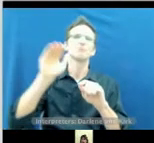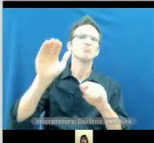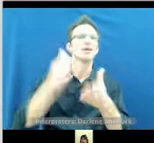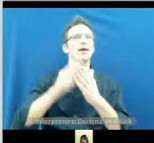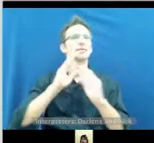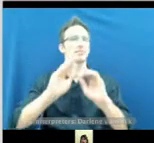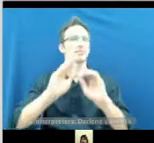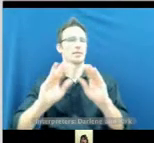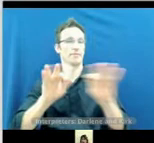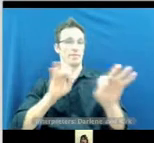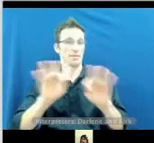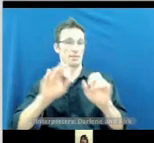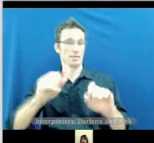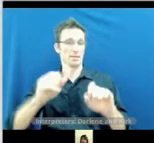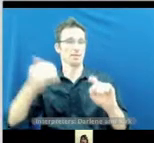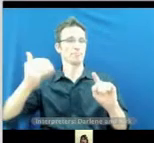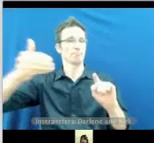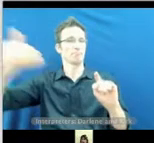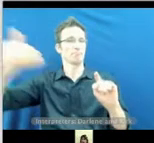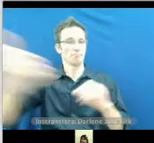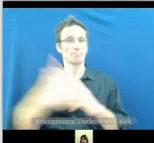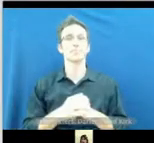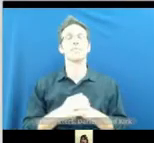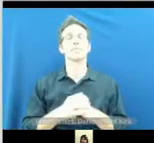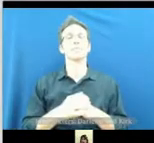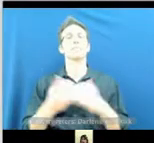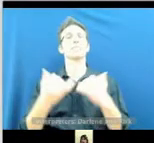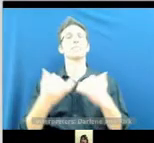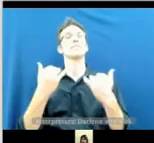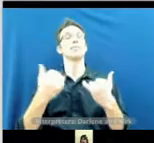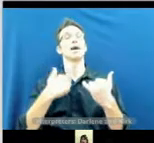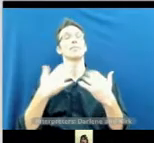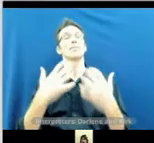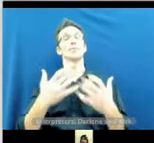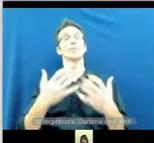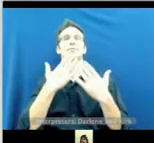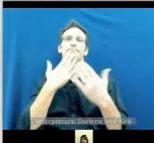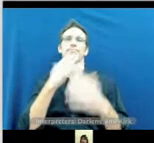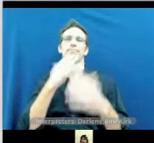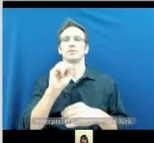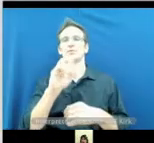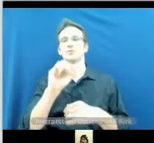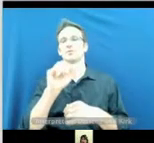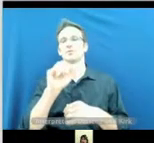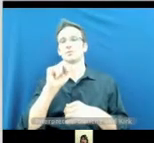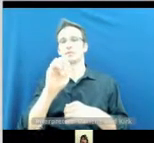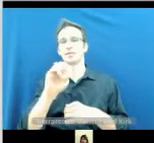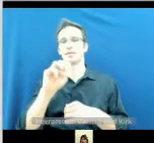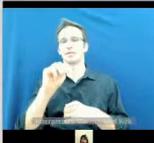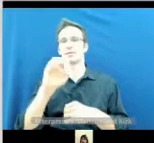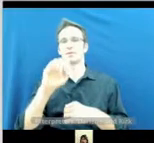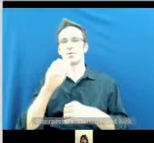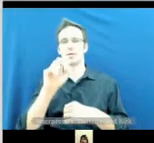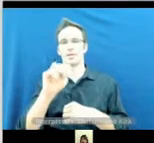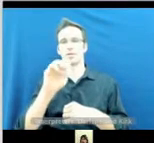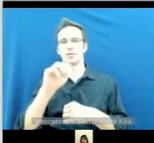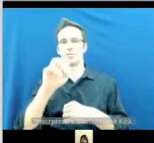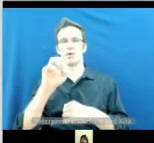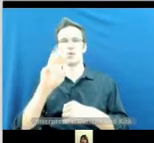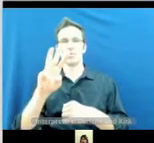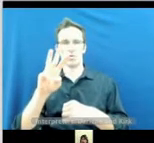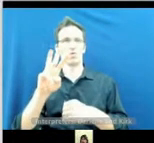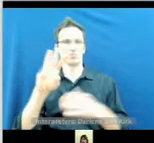clarification. I would like to thank Susan Morrow for coming here tonight, and thank you to